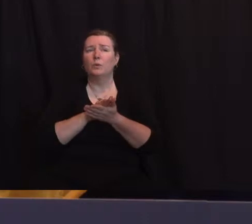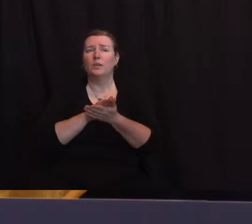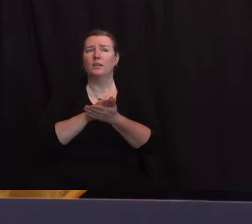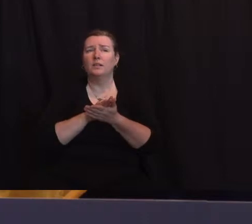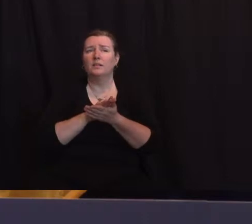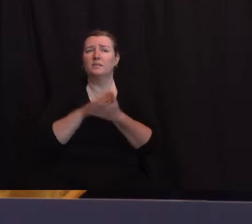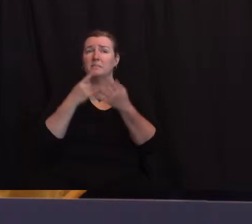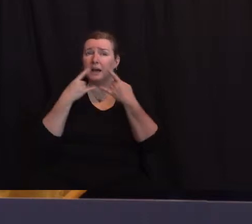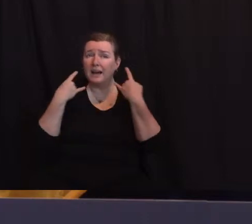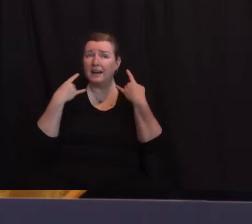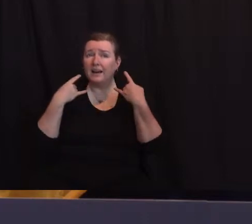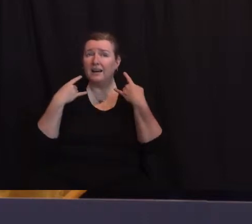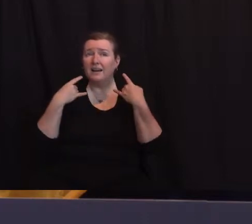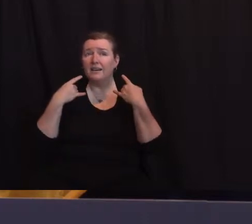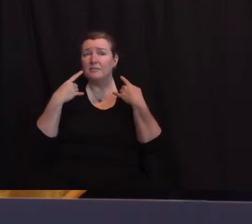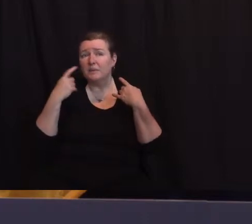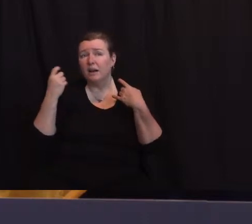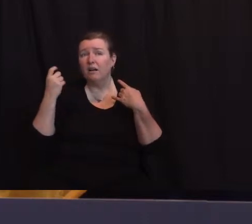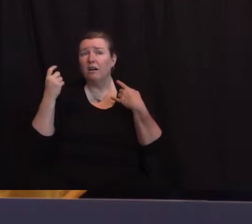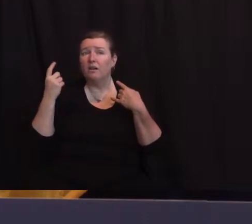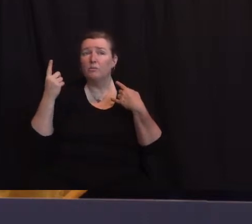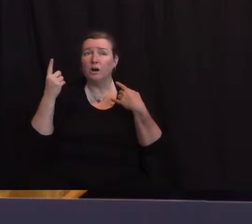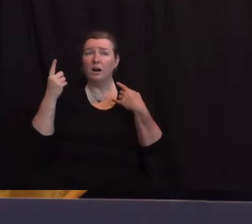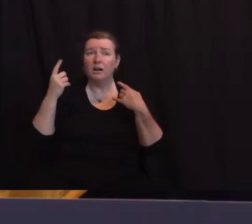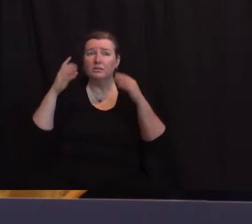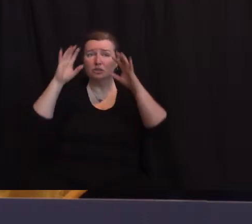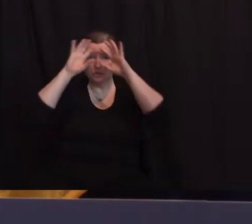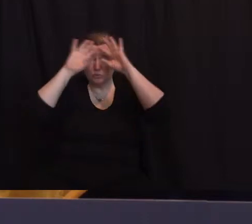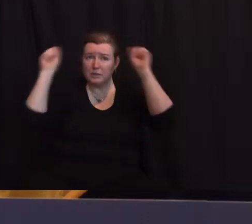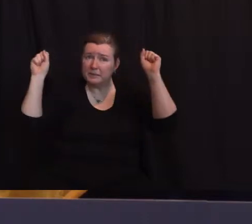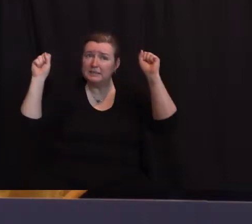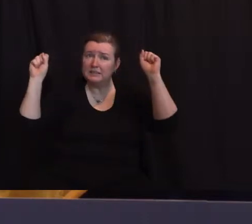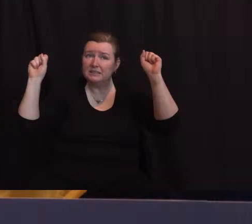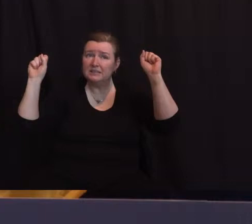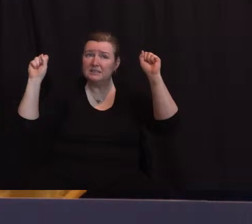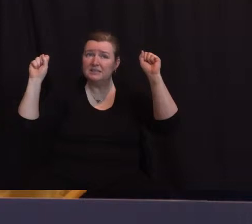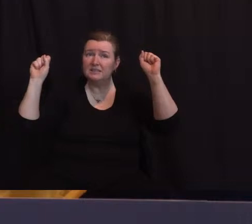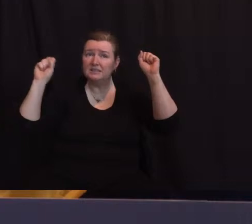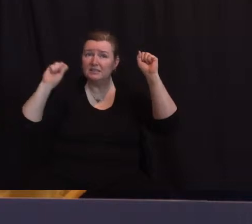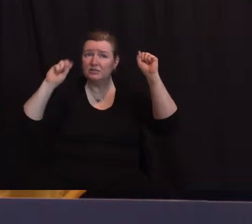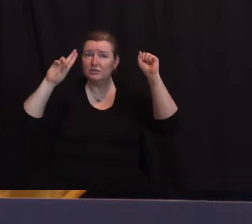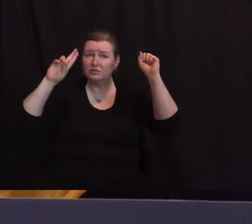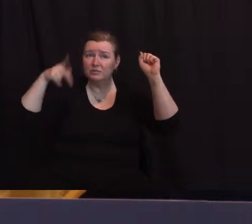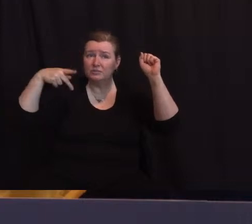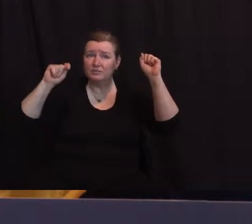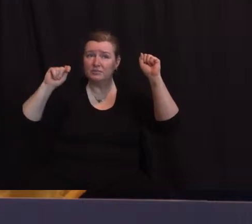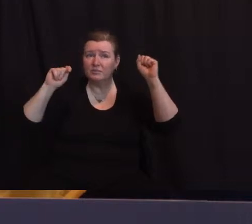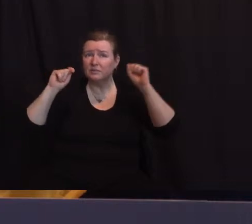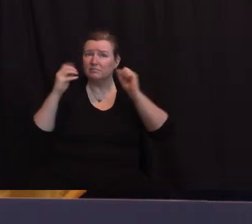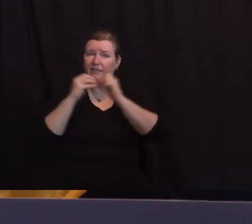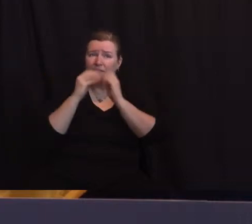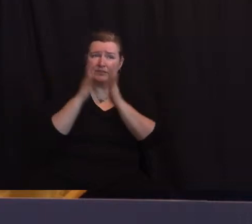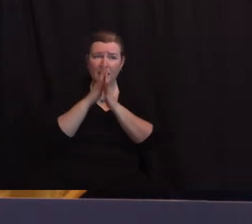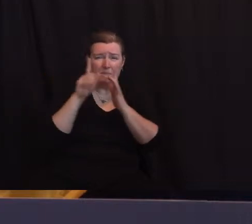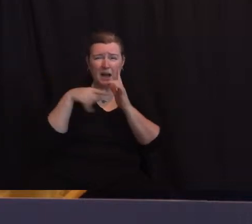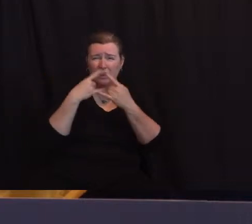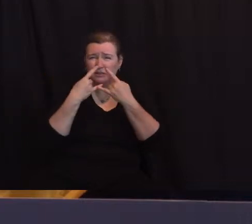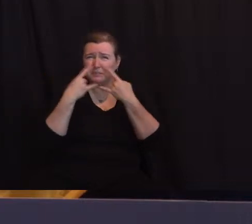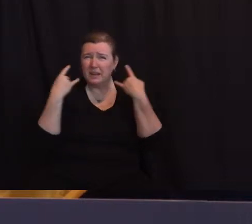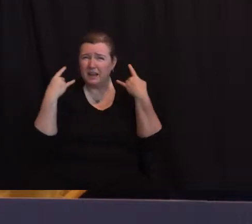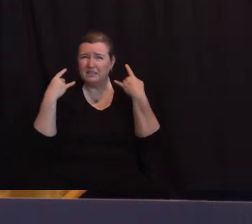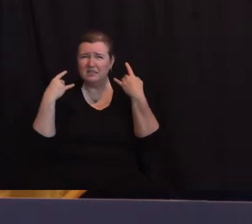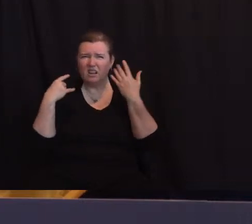go against state mask mandates and wanted students to keep them on inside. What is the state's response about this? Questions from Colleen